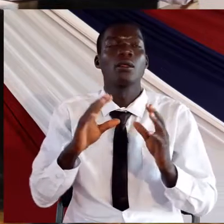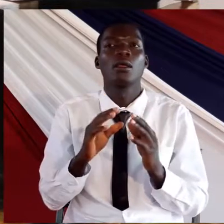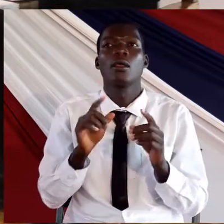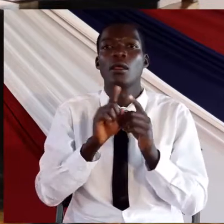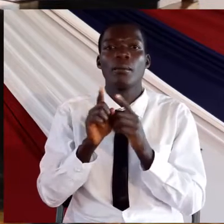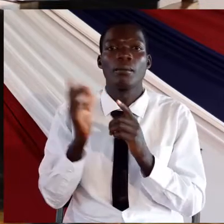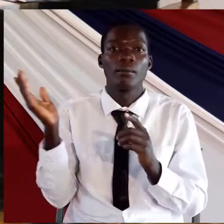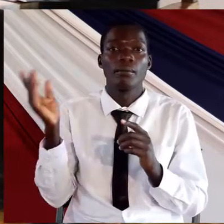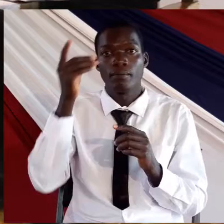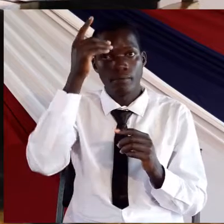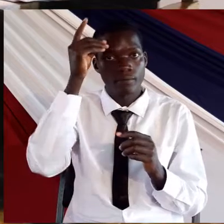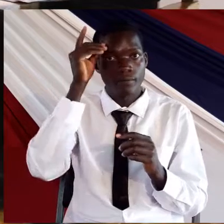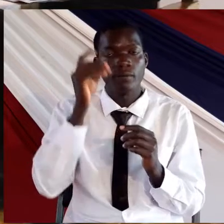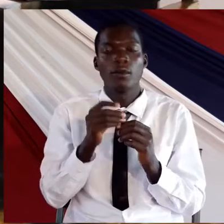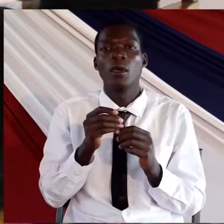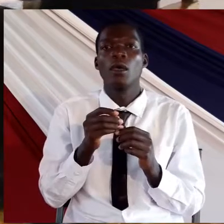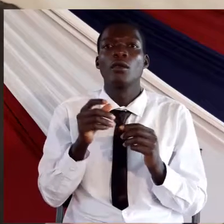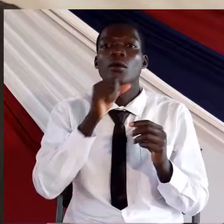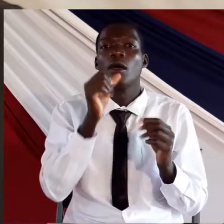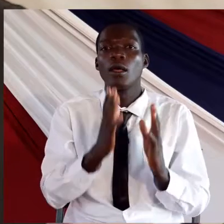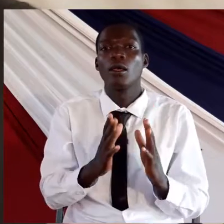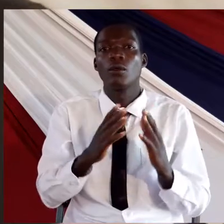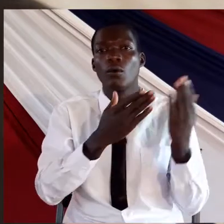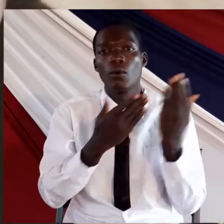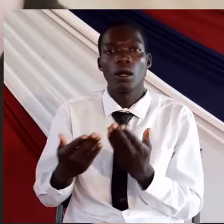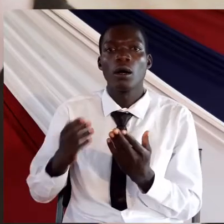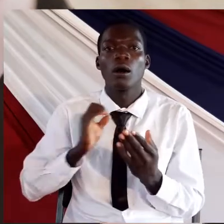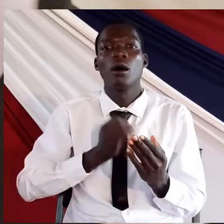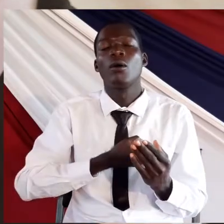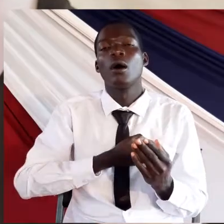Elders, welcome to our study. And